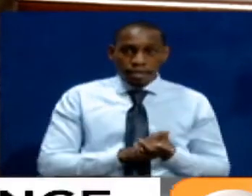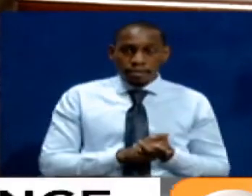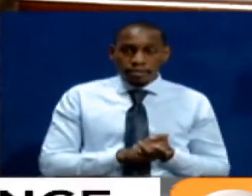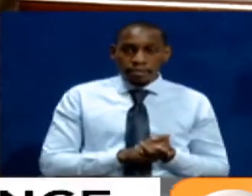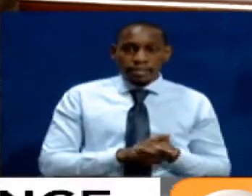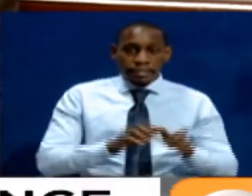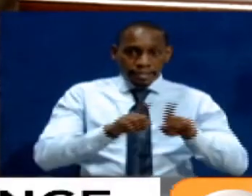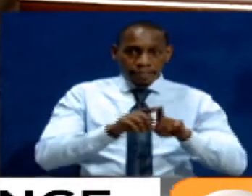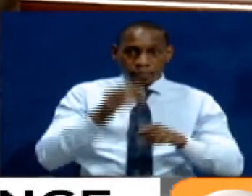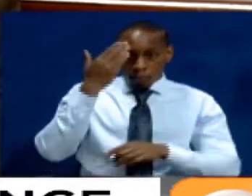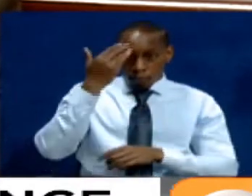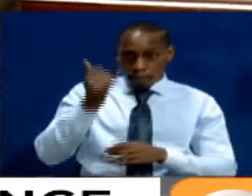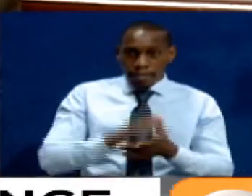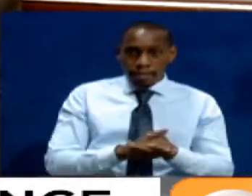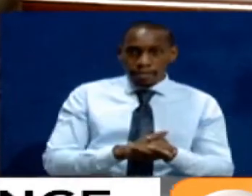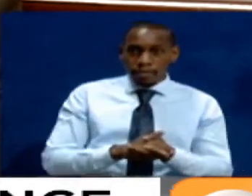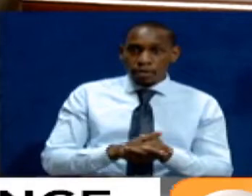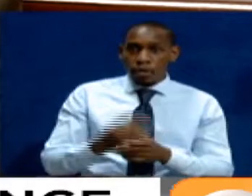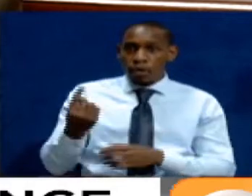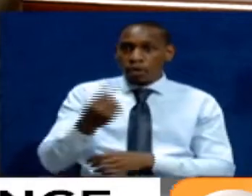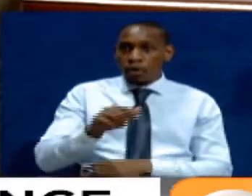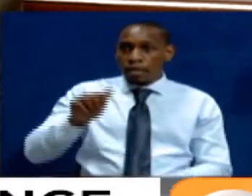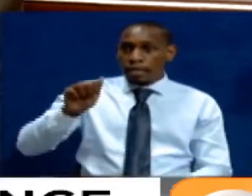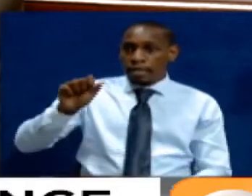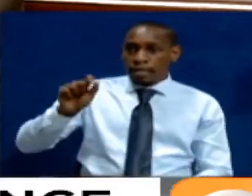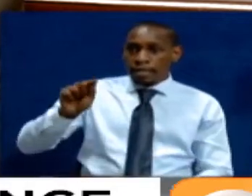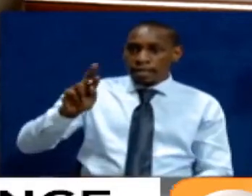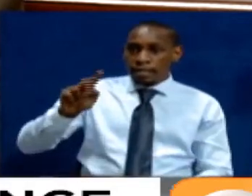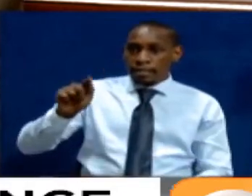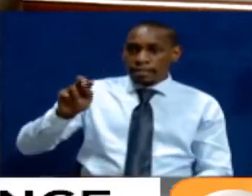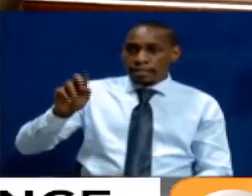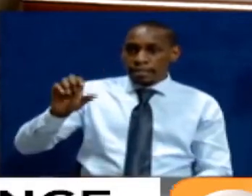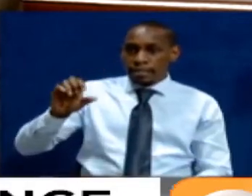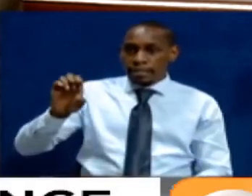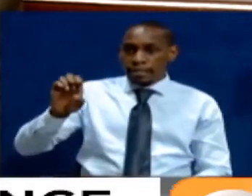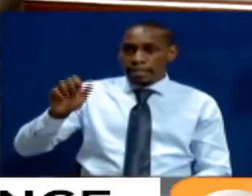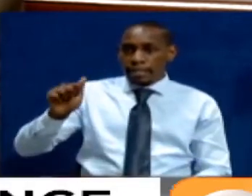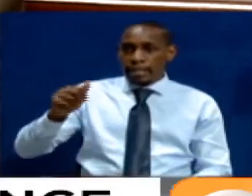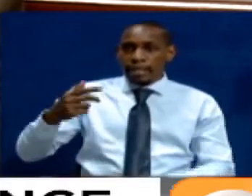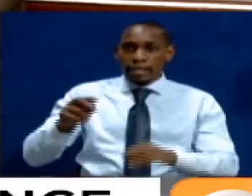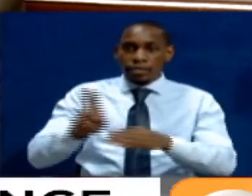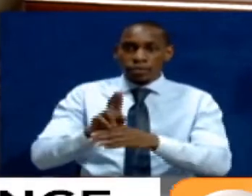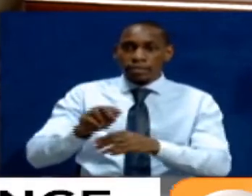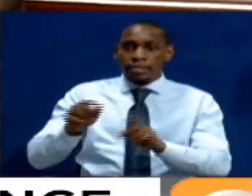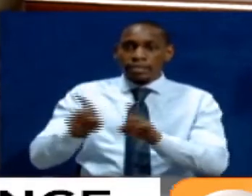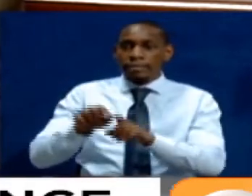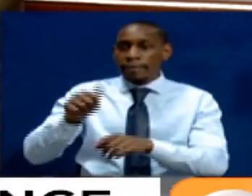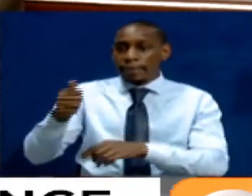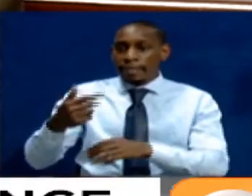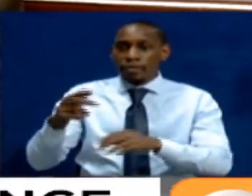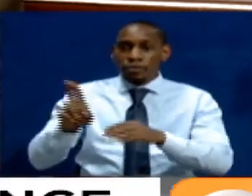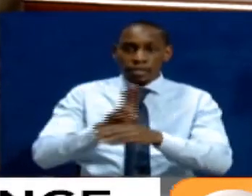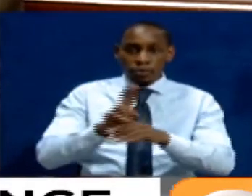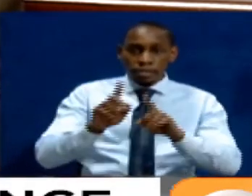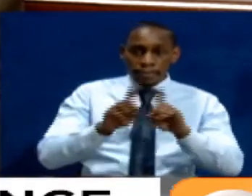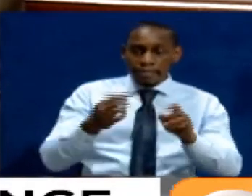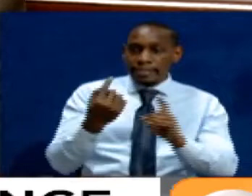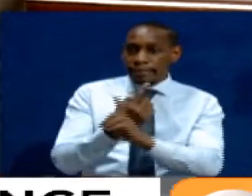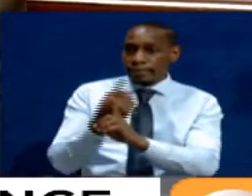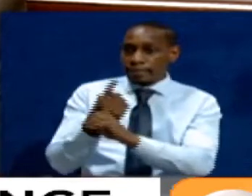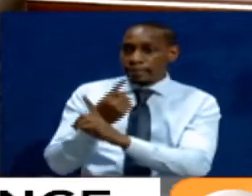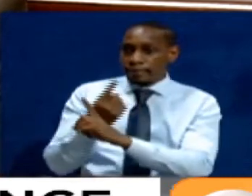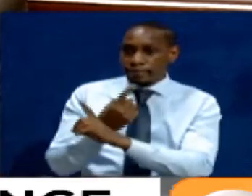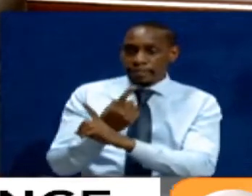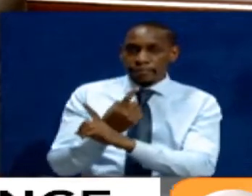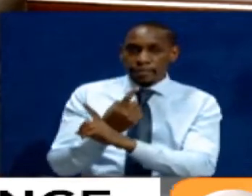that because it's not only AstraZeneca we are going to deploy. We are going to deploy many others. But there will be